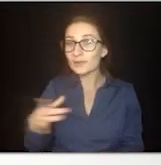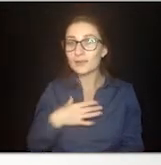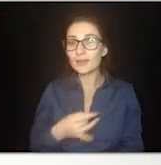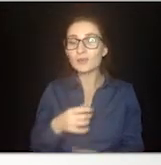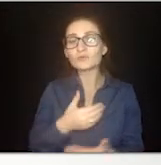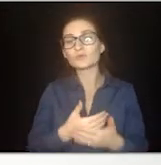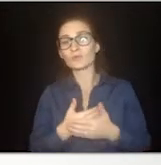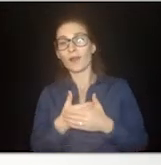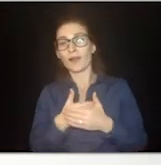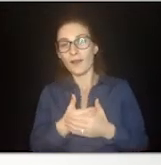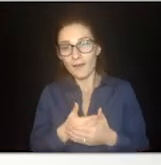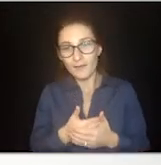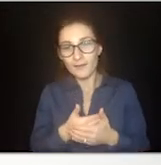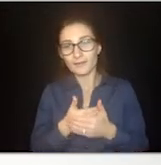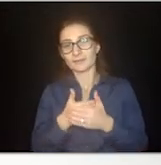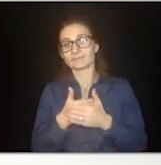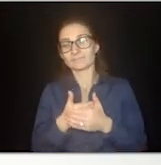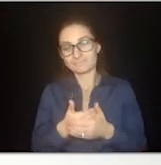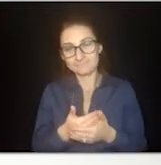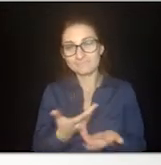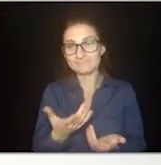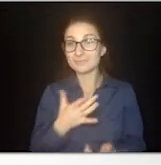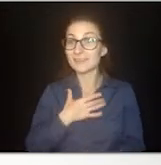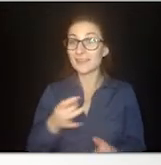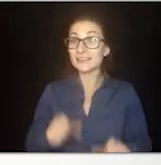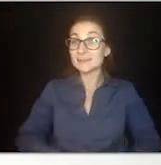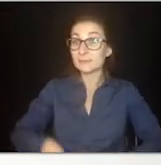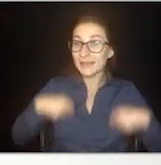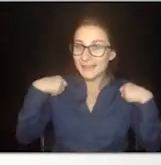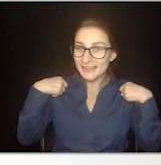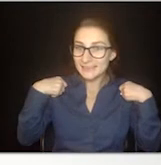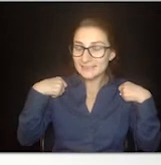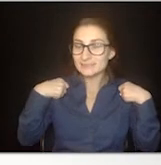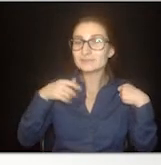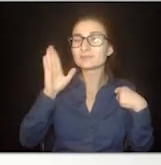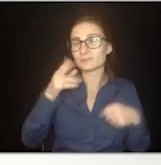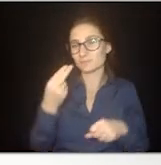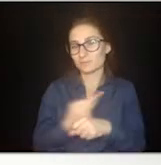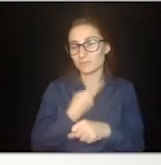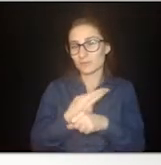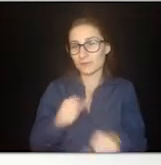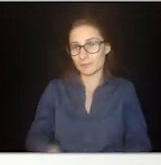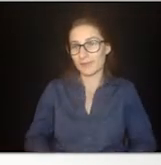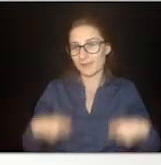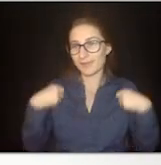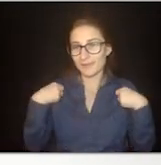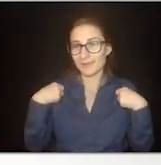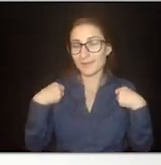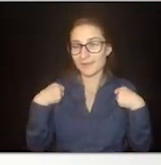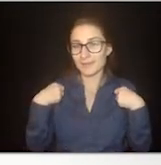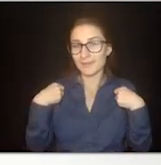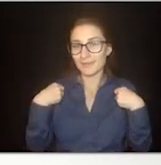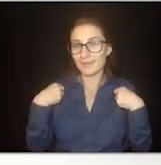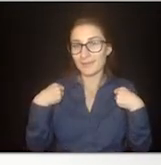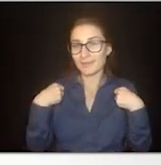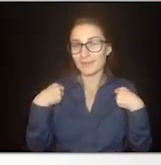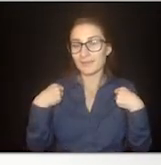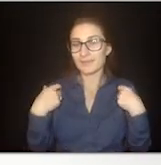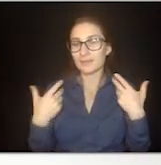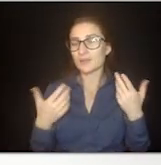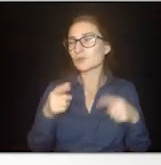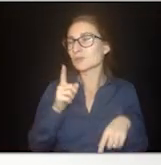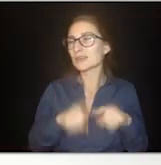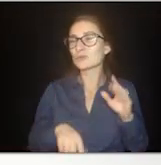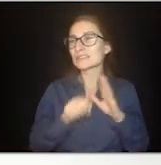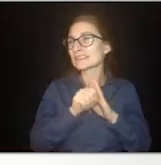rock. So you're going to, and she likes the blanket. So we're going to use the blanket as because you can't really do a